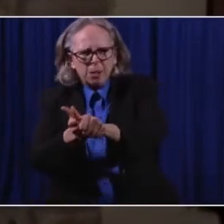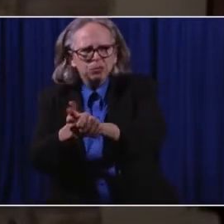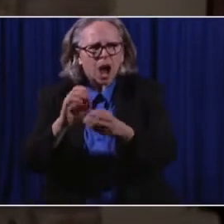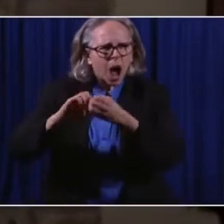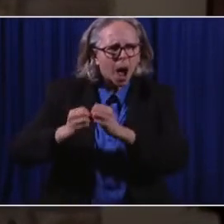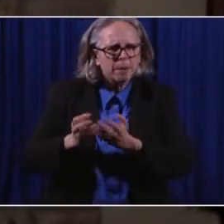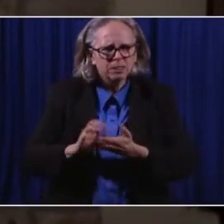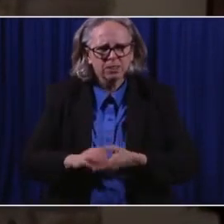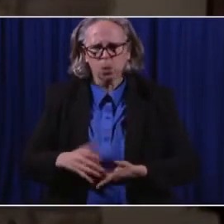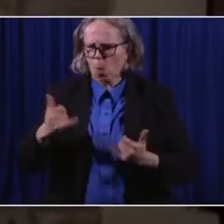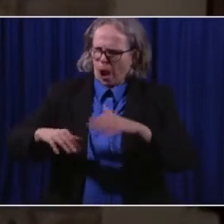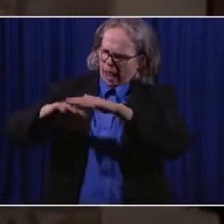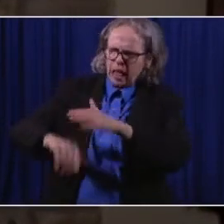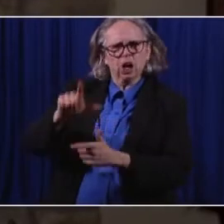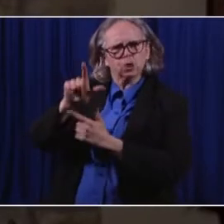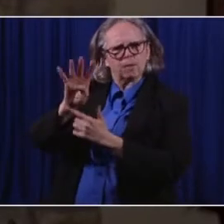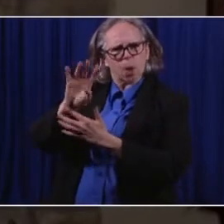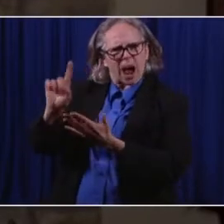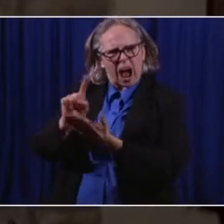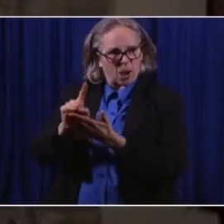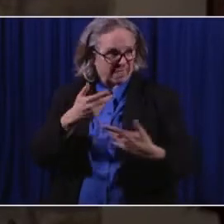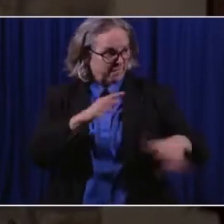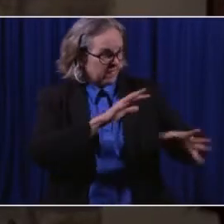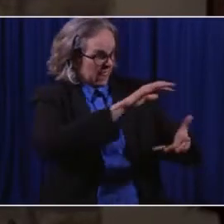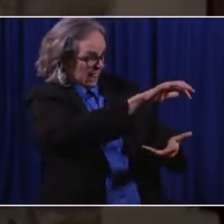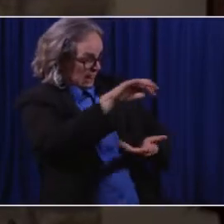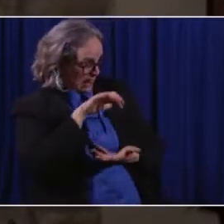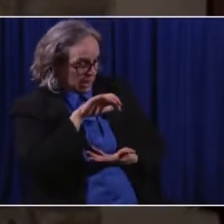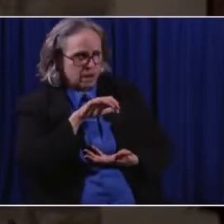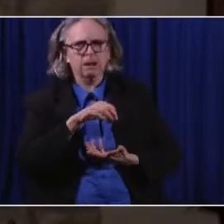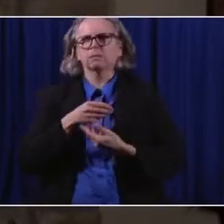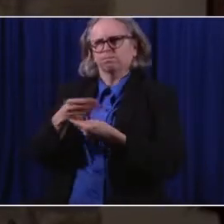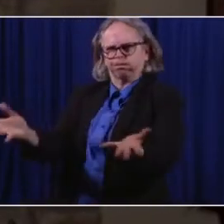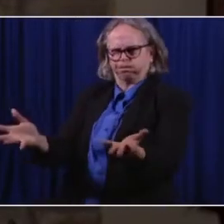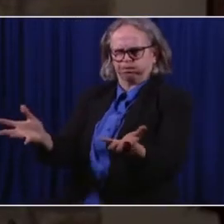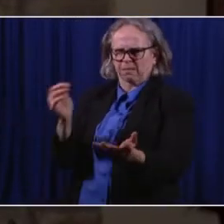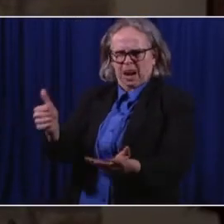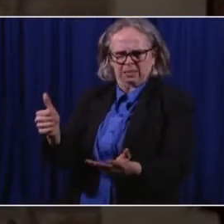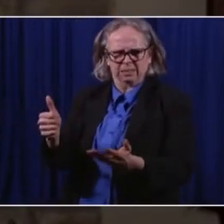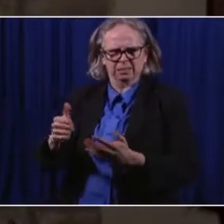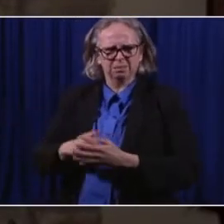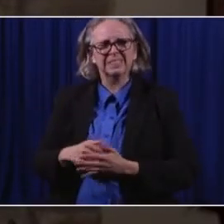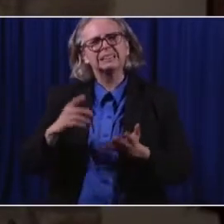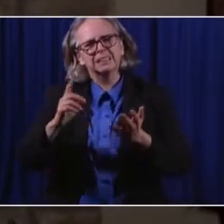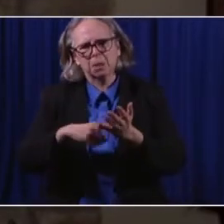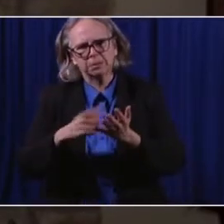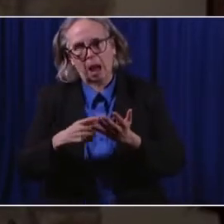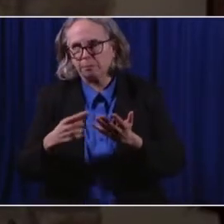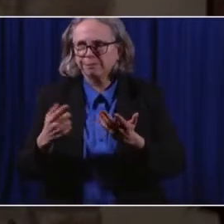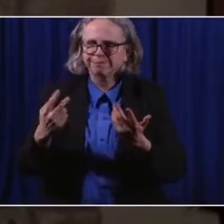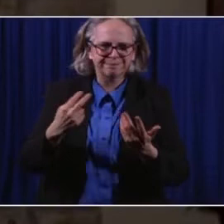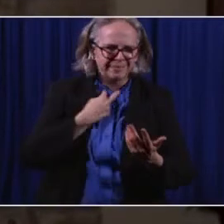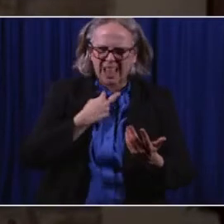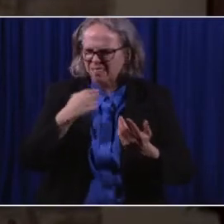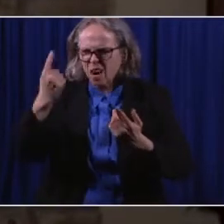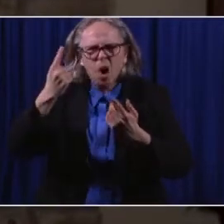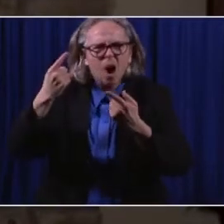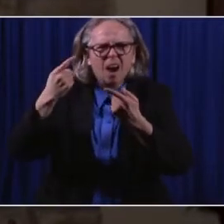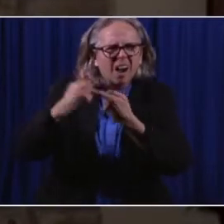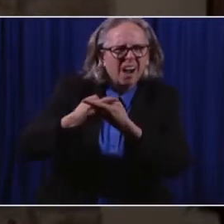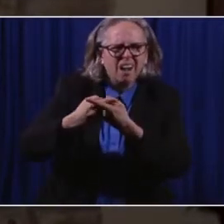not always going to be possible. We know, for example, that some of this may come into a bigger hospital, then it goes out to a smaller hospital. And so